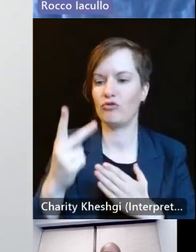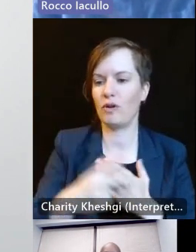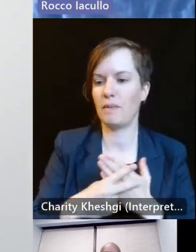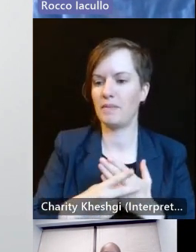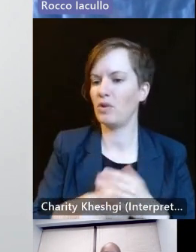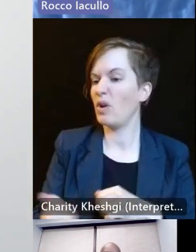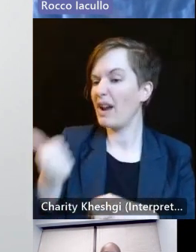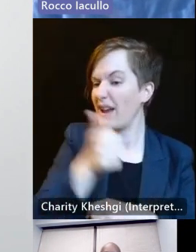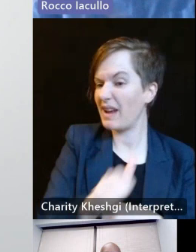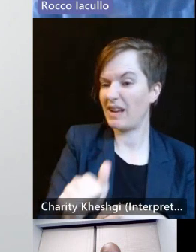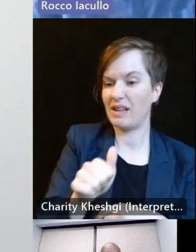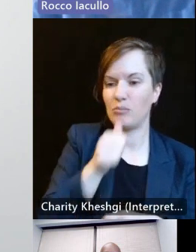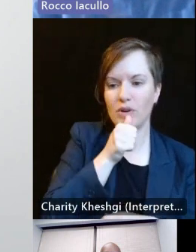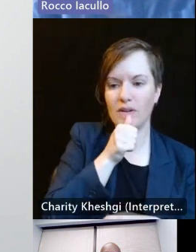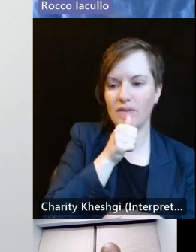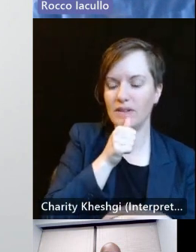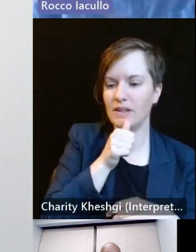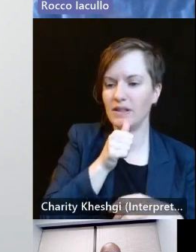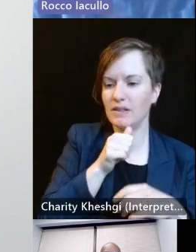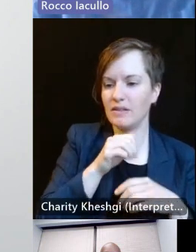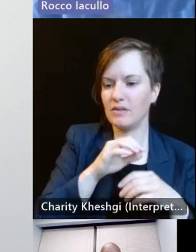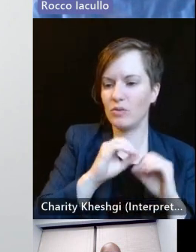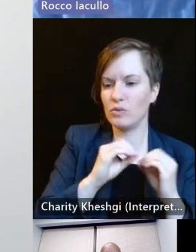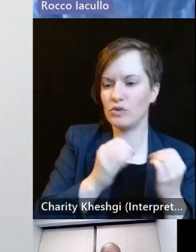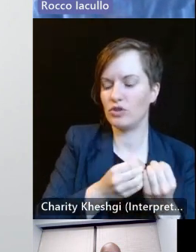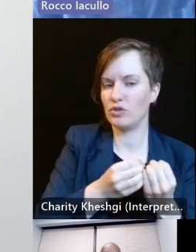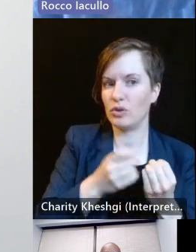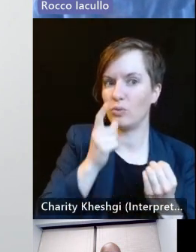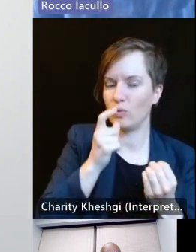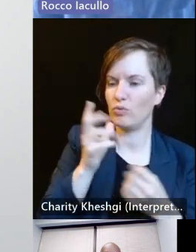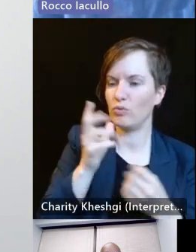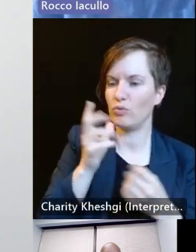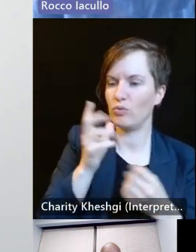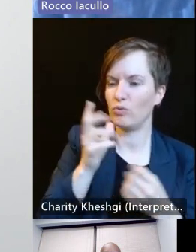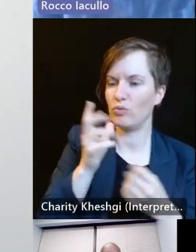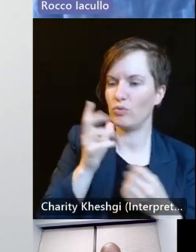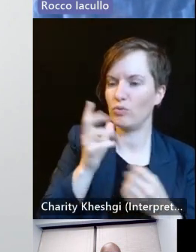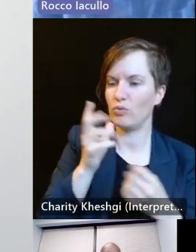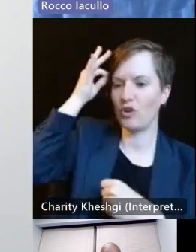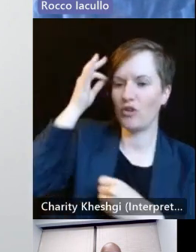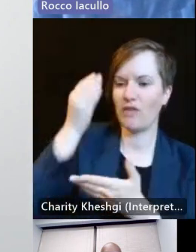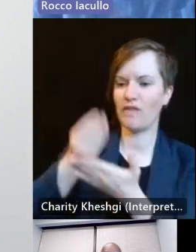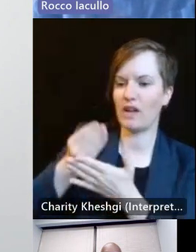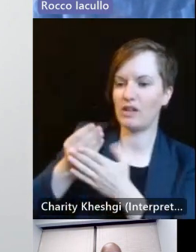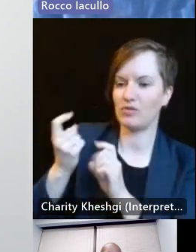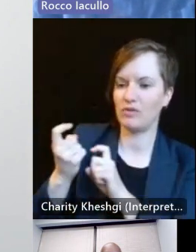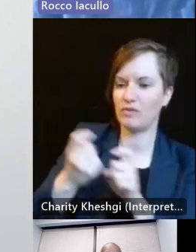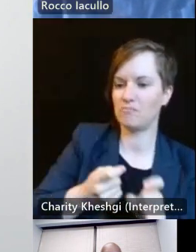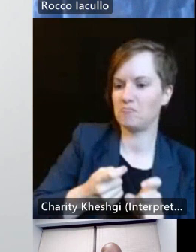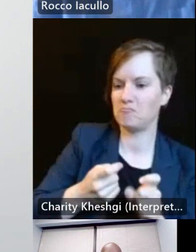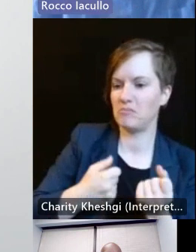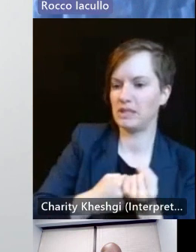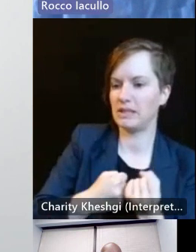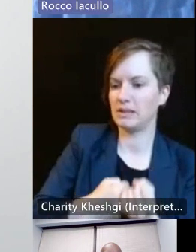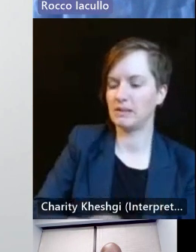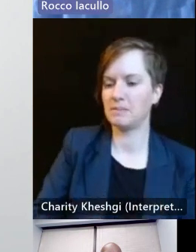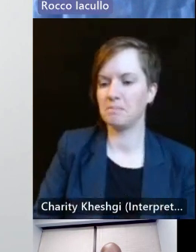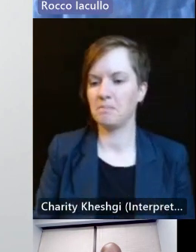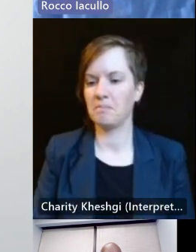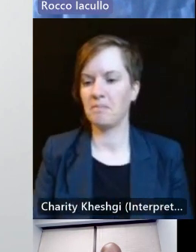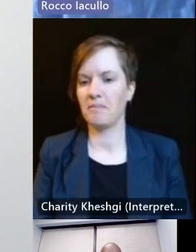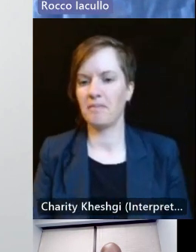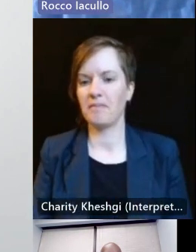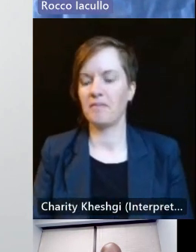receives federal financial assistance. So this could include